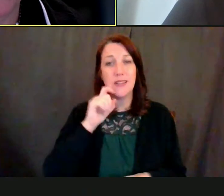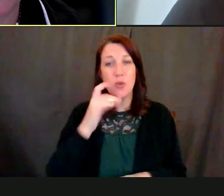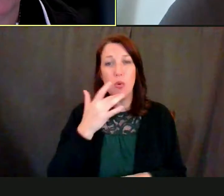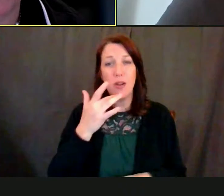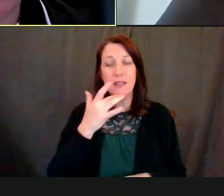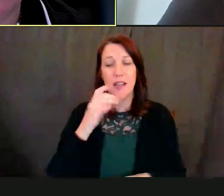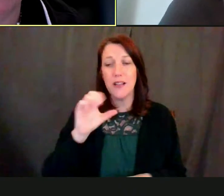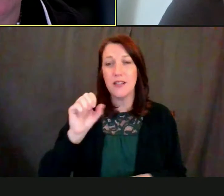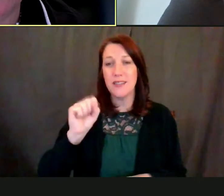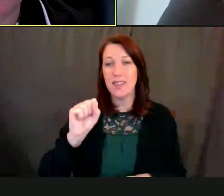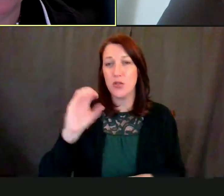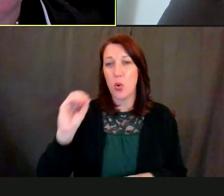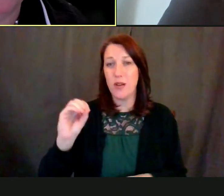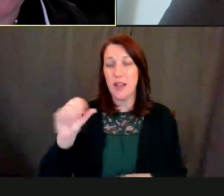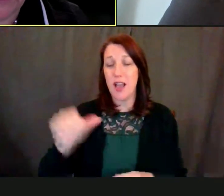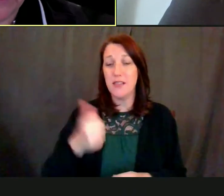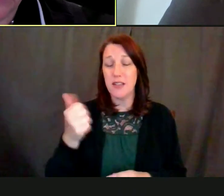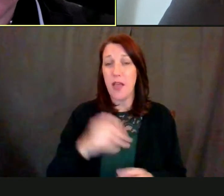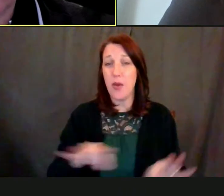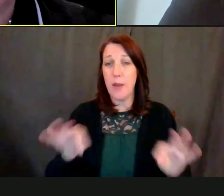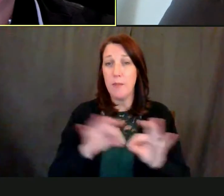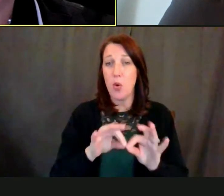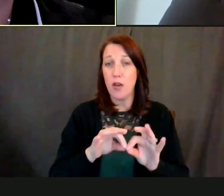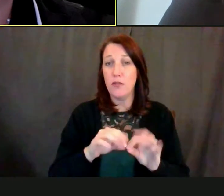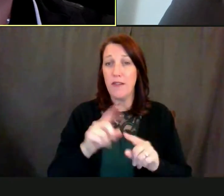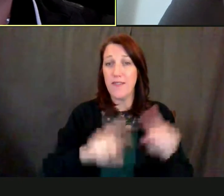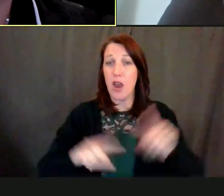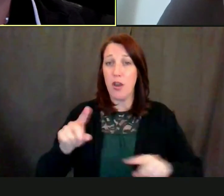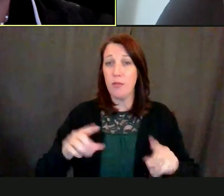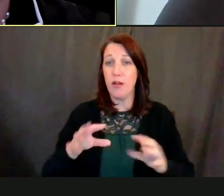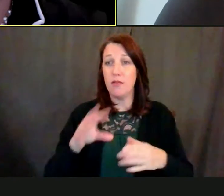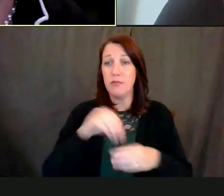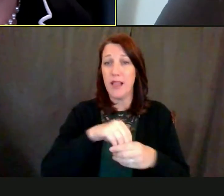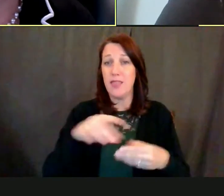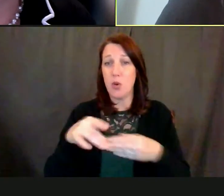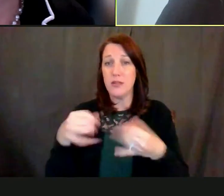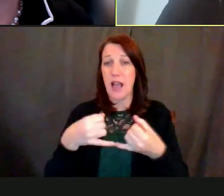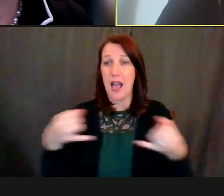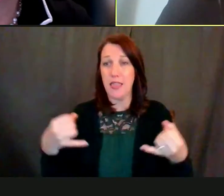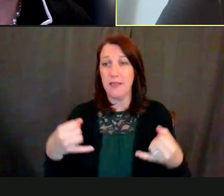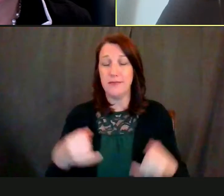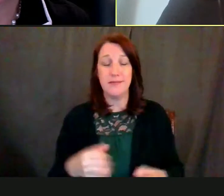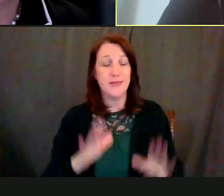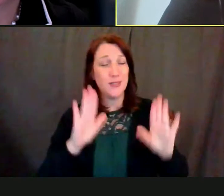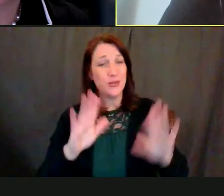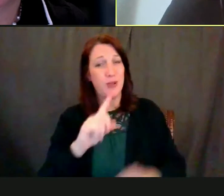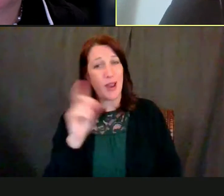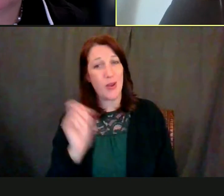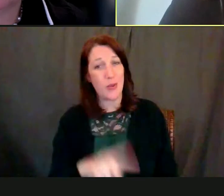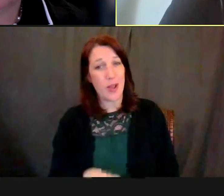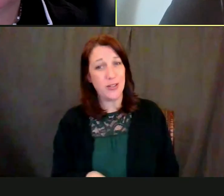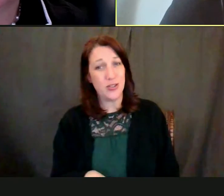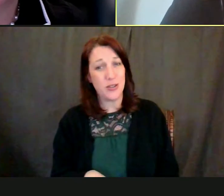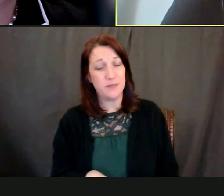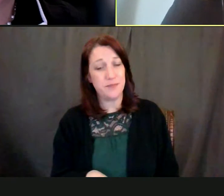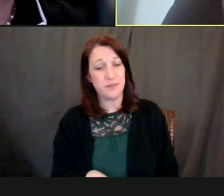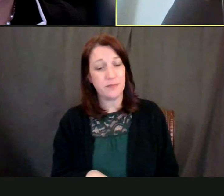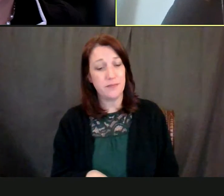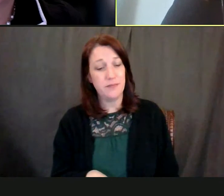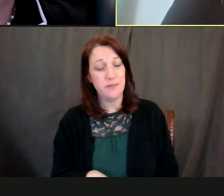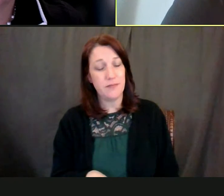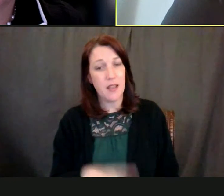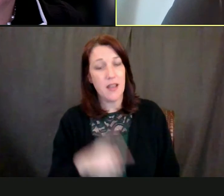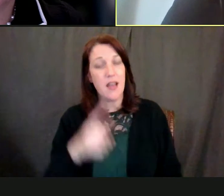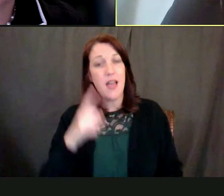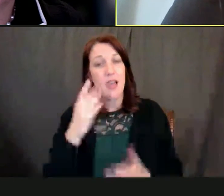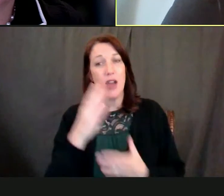another important demographic variable in these guidelines? That's a great question. And so I want to state that there